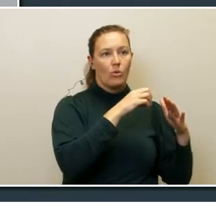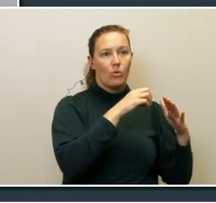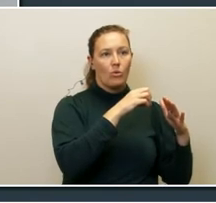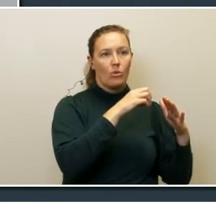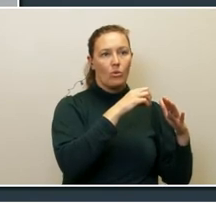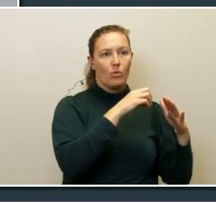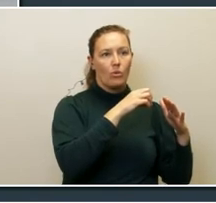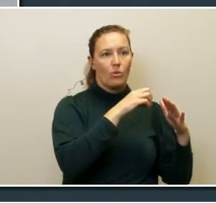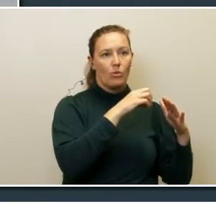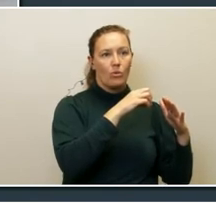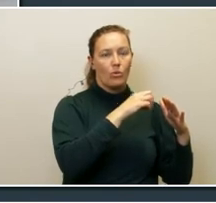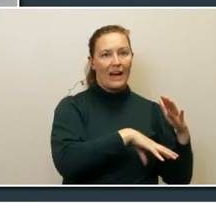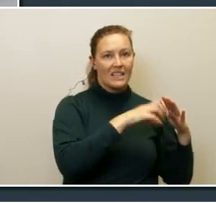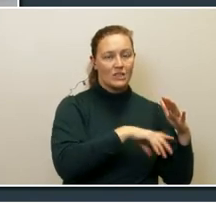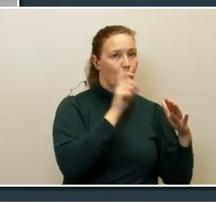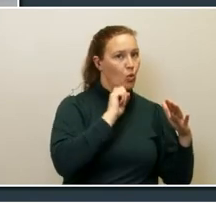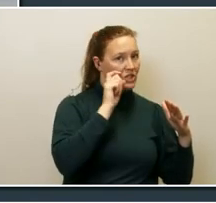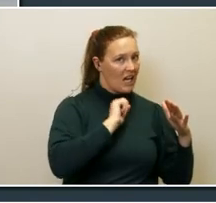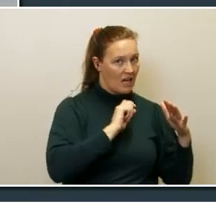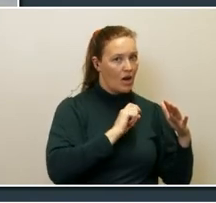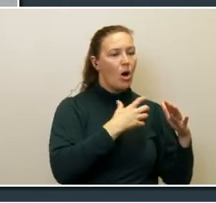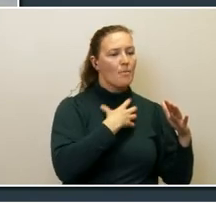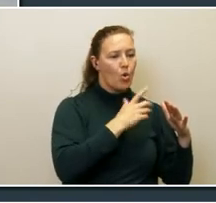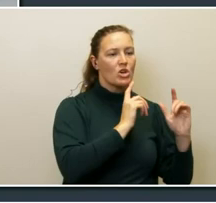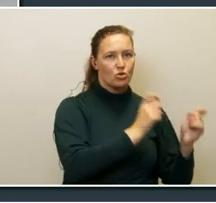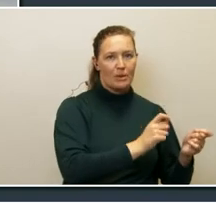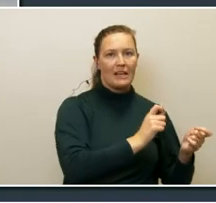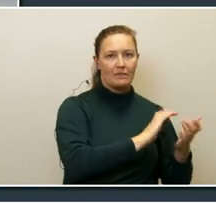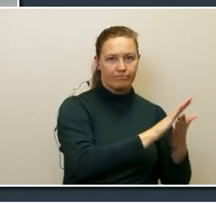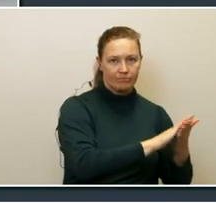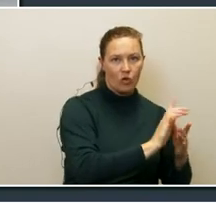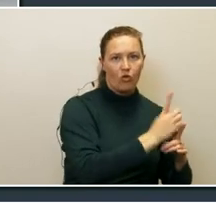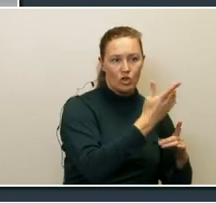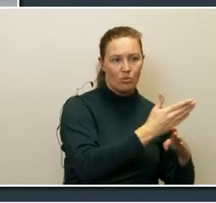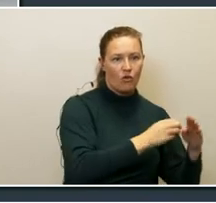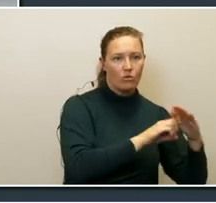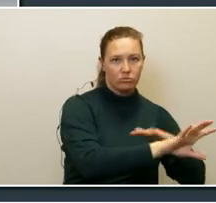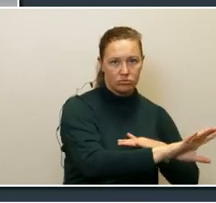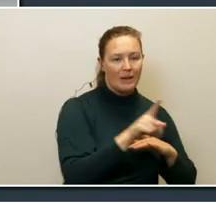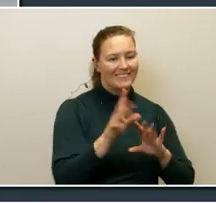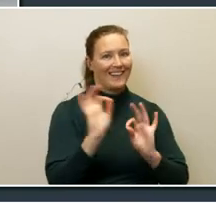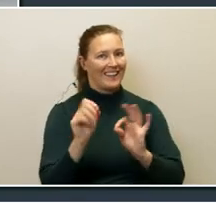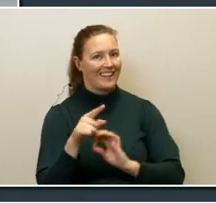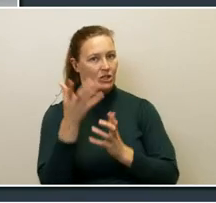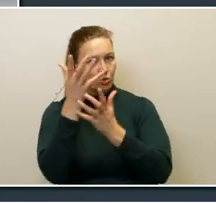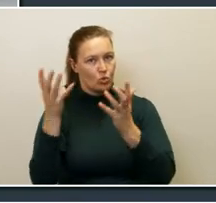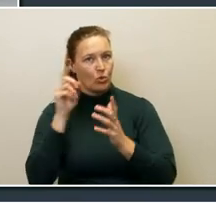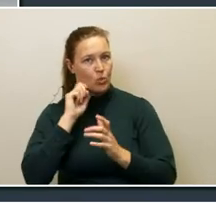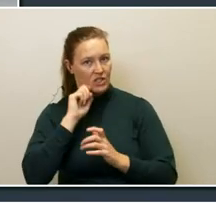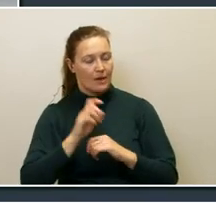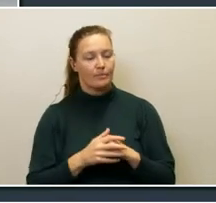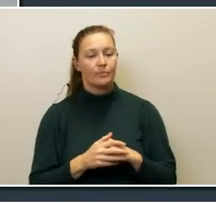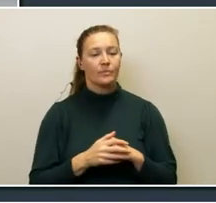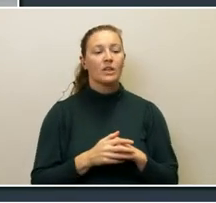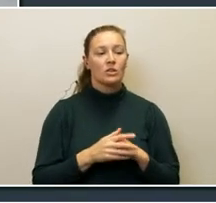over time with respect to the sanitary wastewater. And of course, the impacts of all other discharges should be addressed, and in